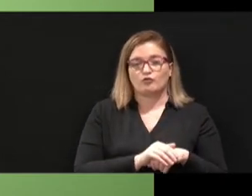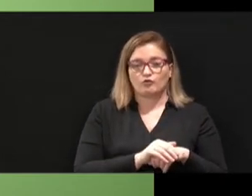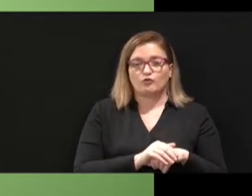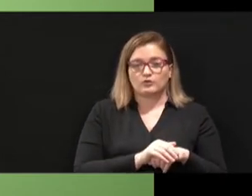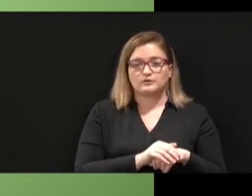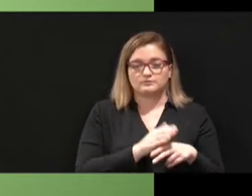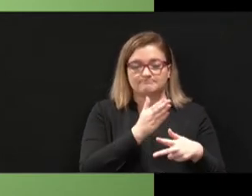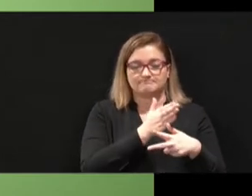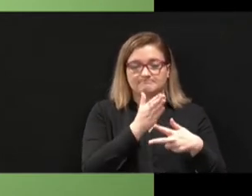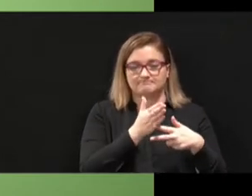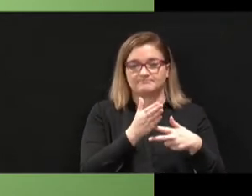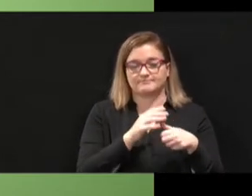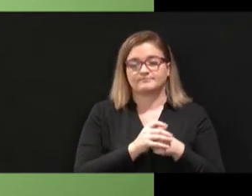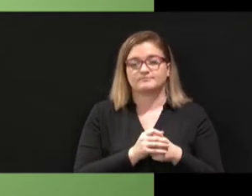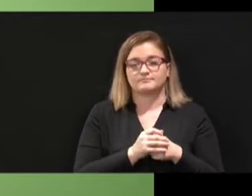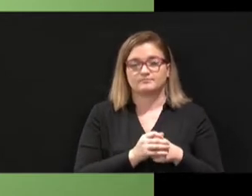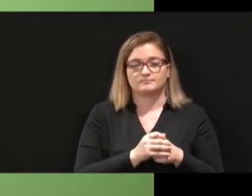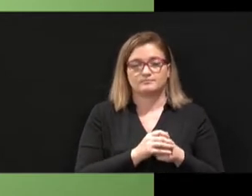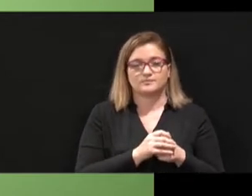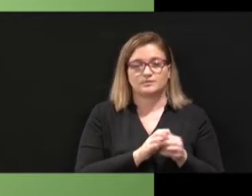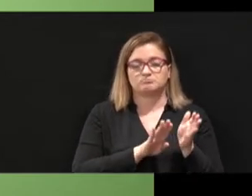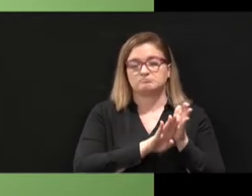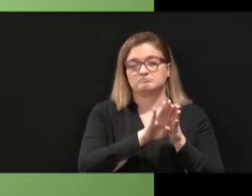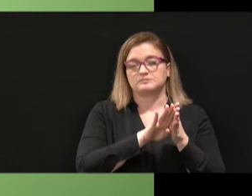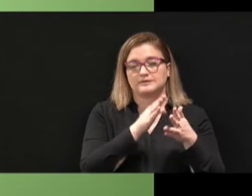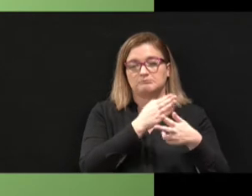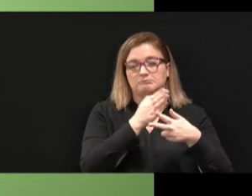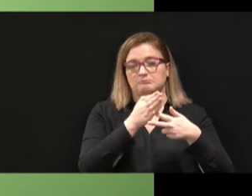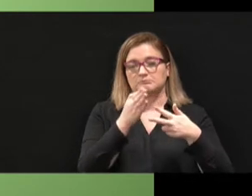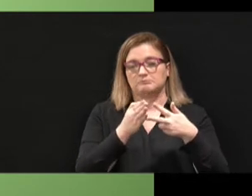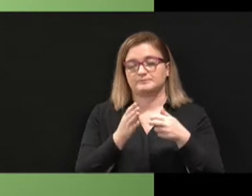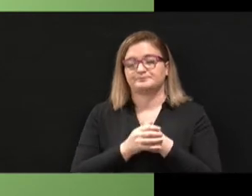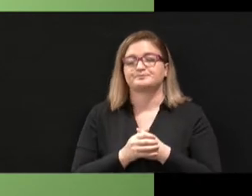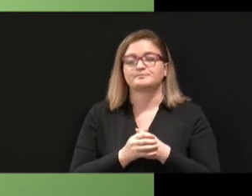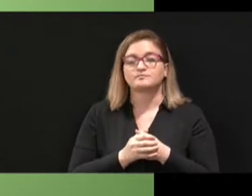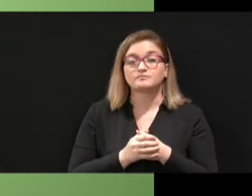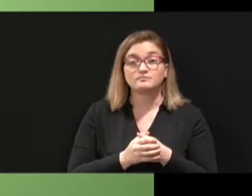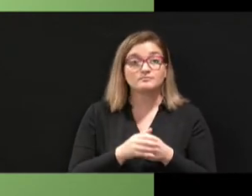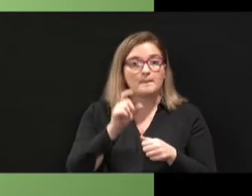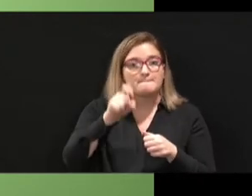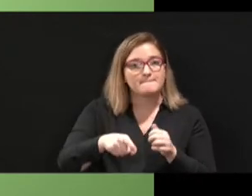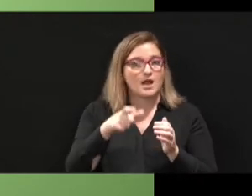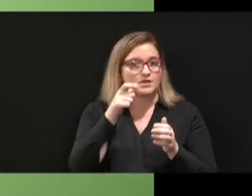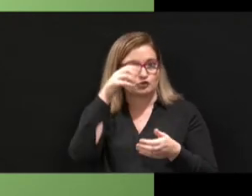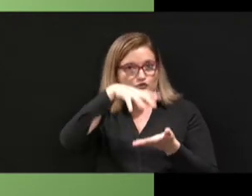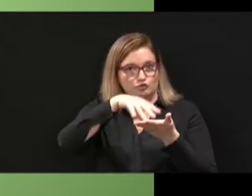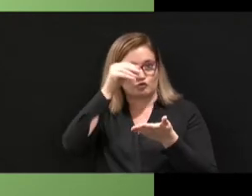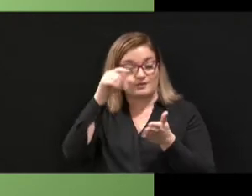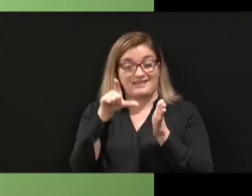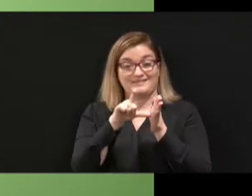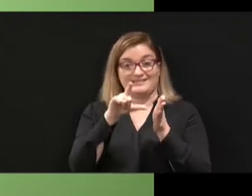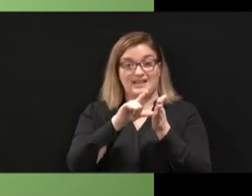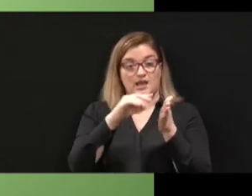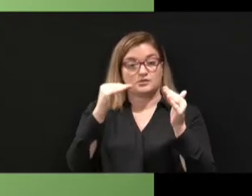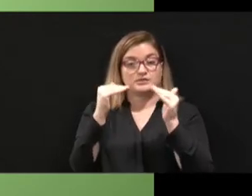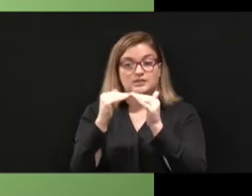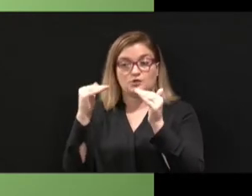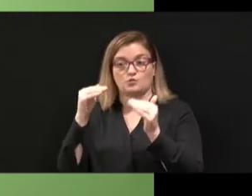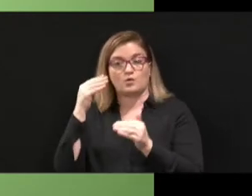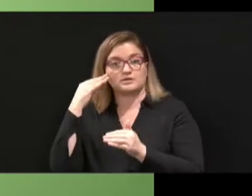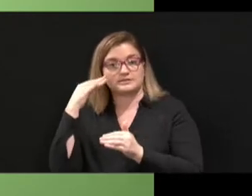Children must learn the alphabetic principle in order to learn to read. They must learn that letters stand for sounds.